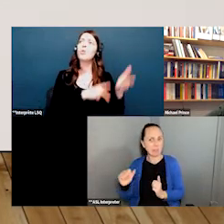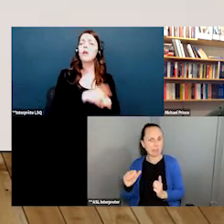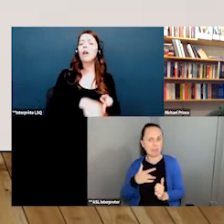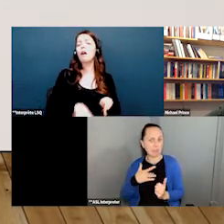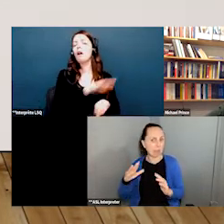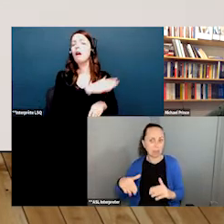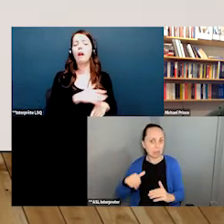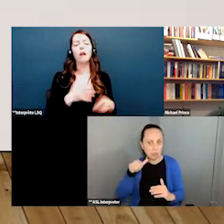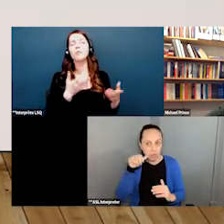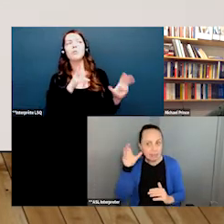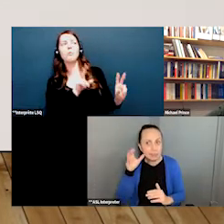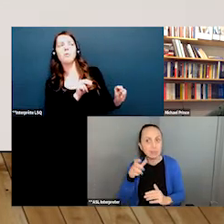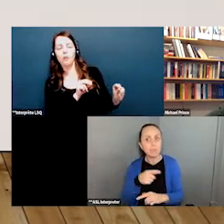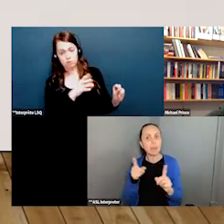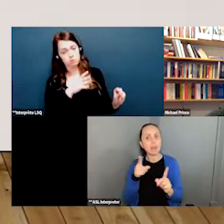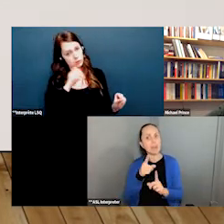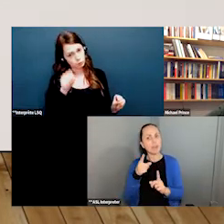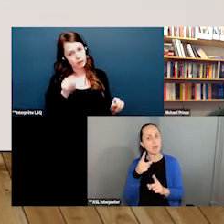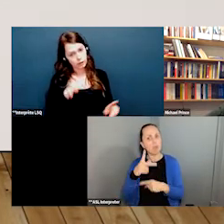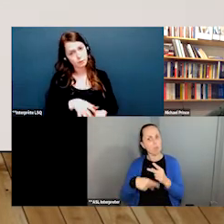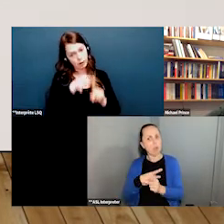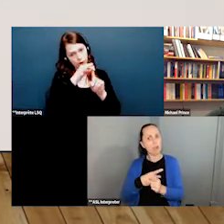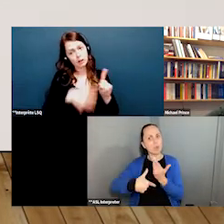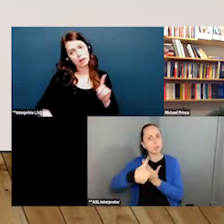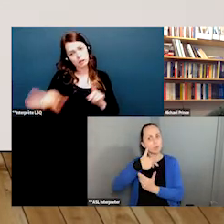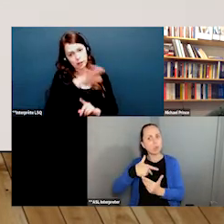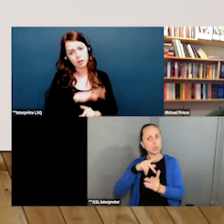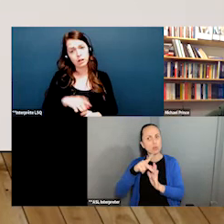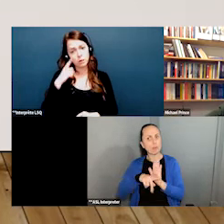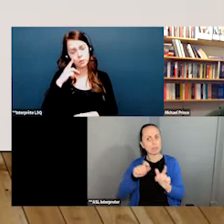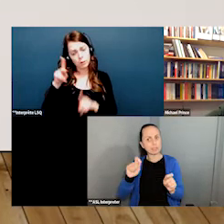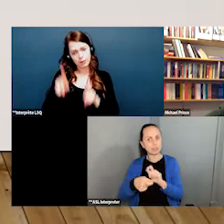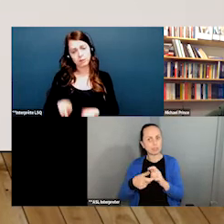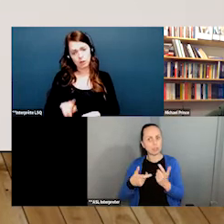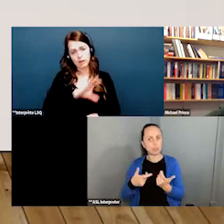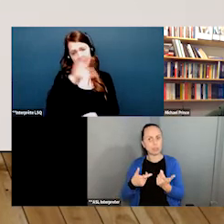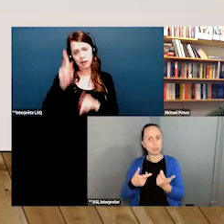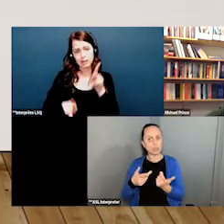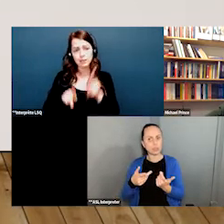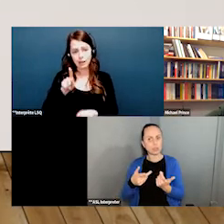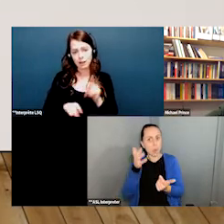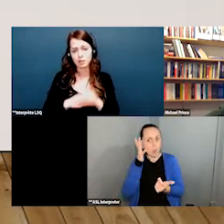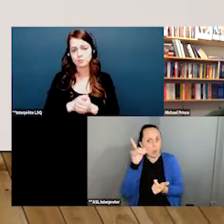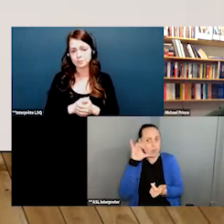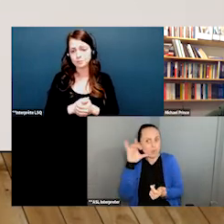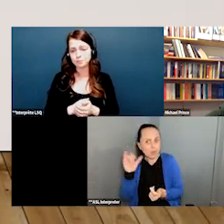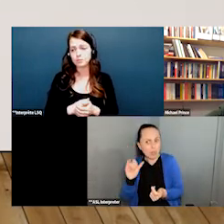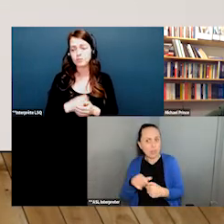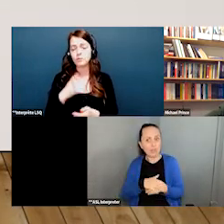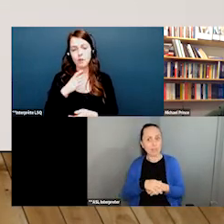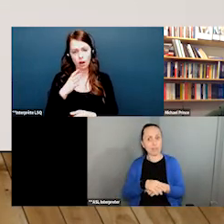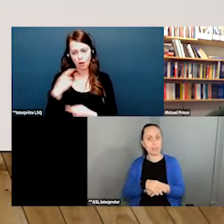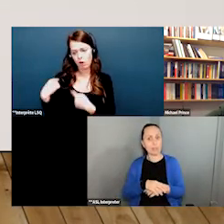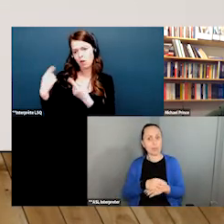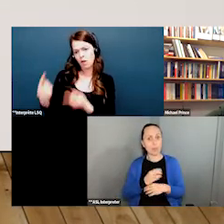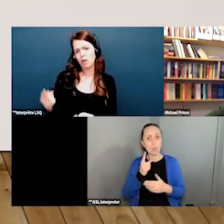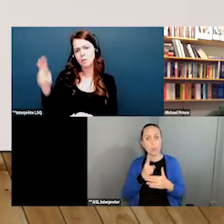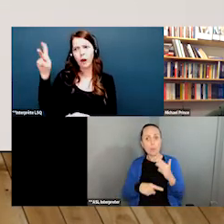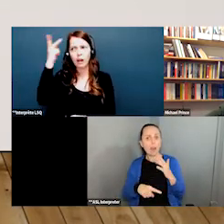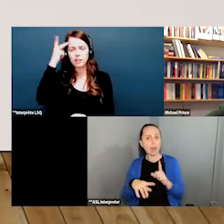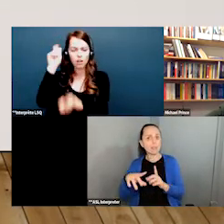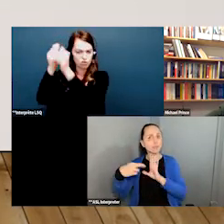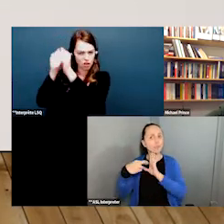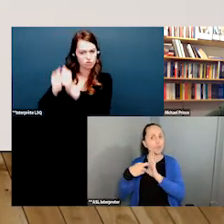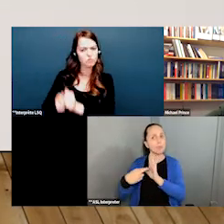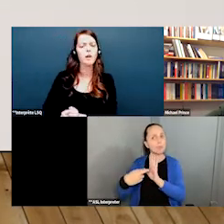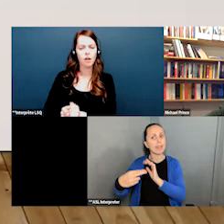moment, and what kind of social policy change will it likely be? What does it represent in